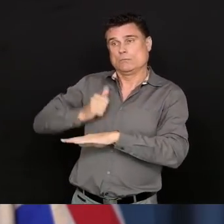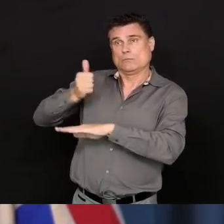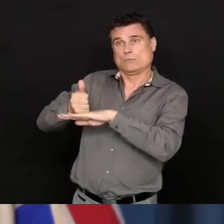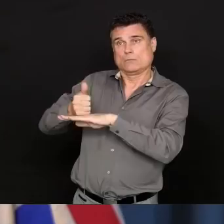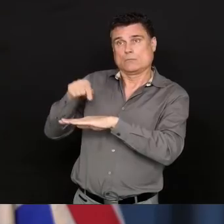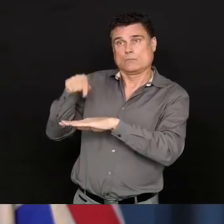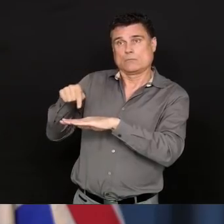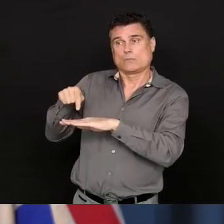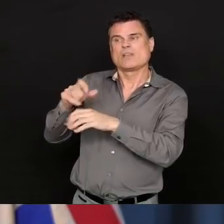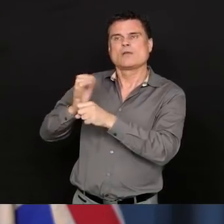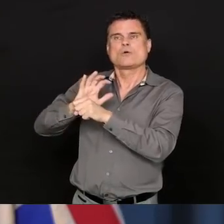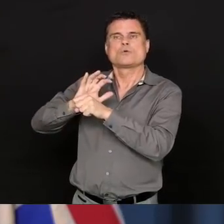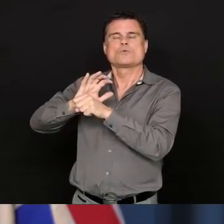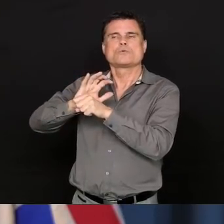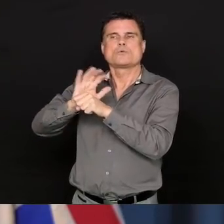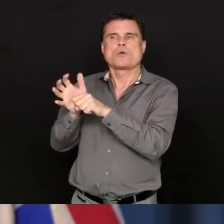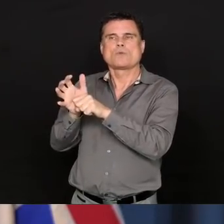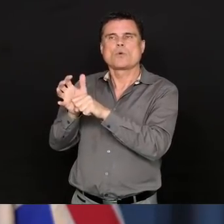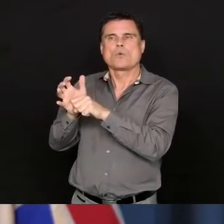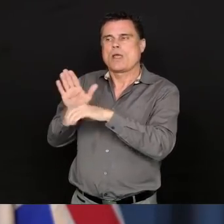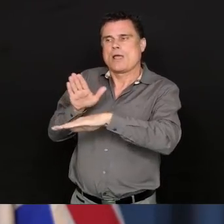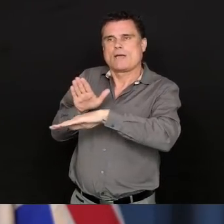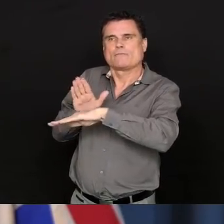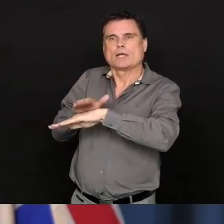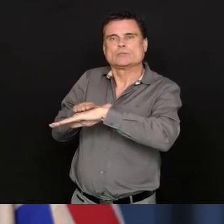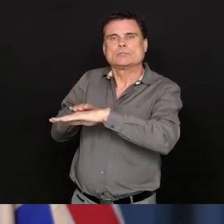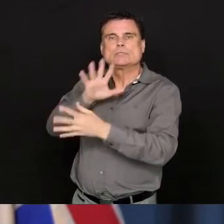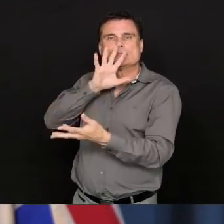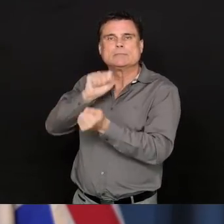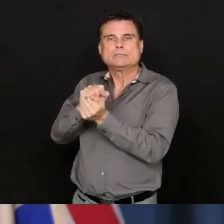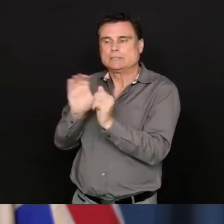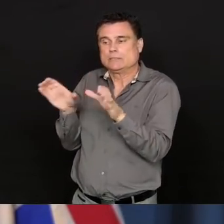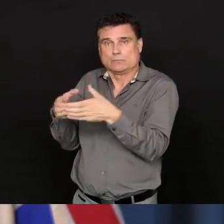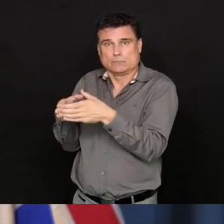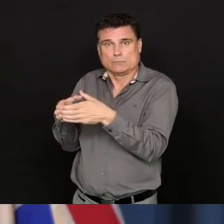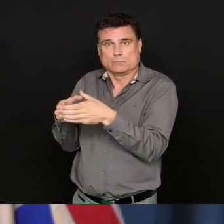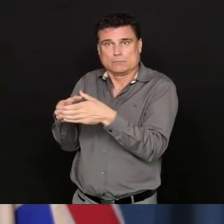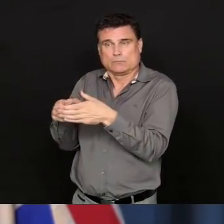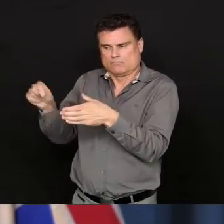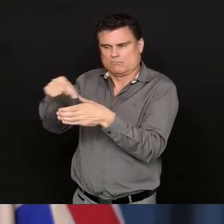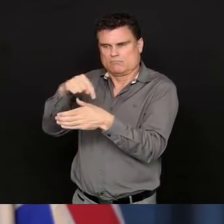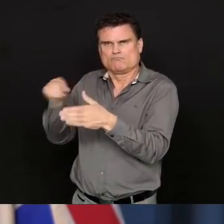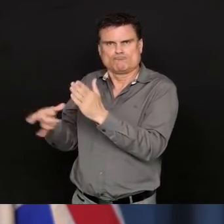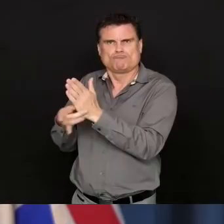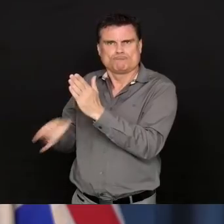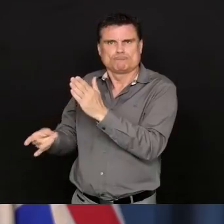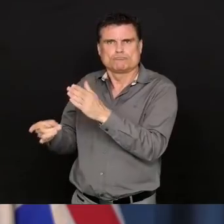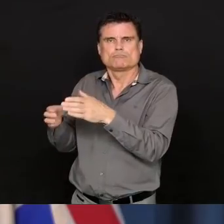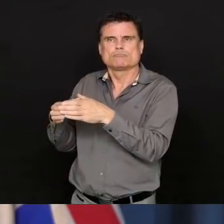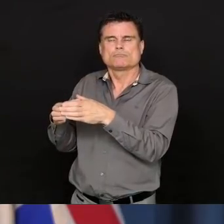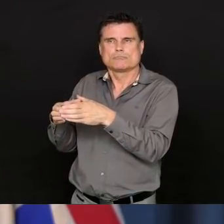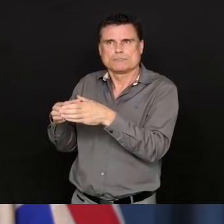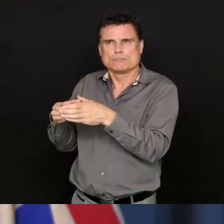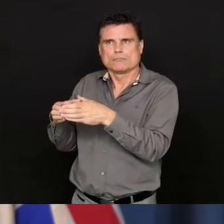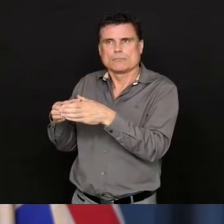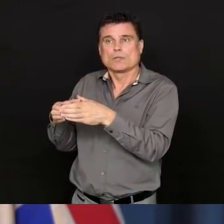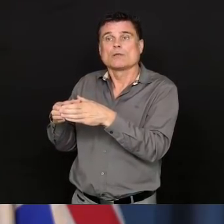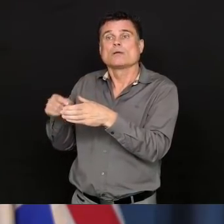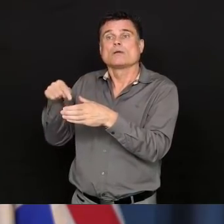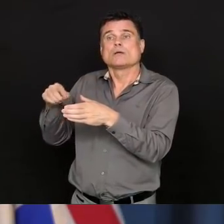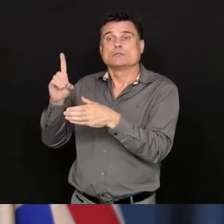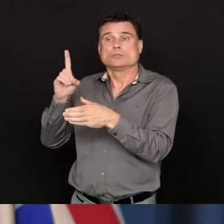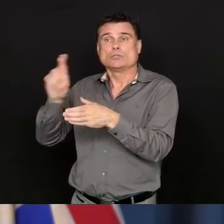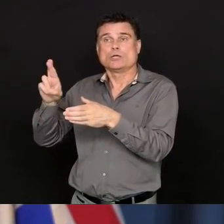Research Advisory Committee that is being led. The initiatives have been led from very early on by Dr. David Patrick, who's one